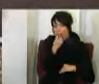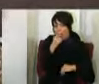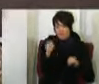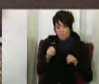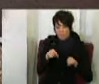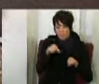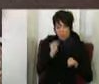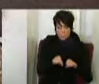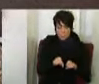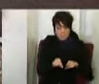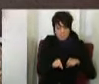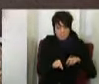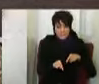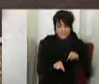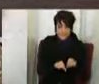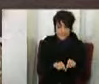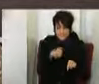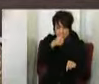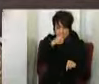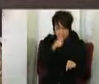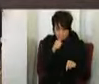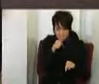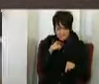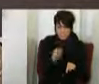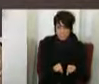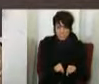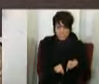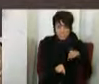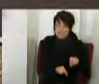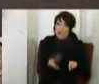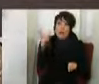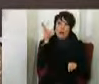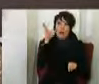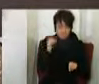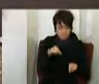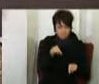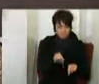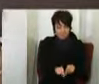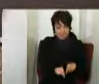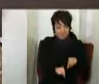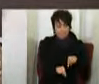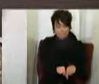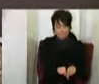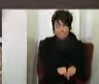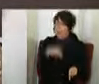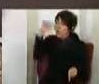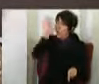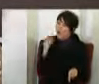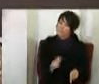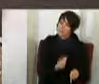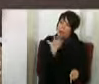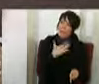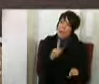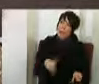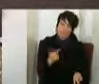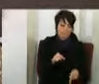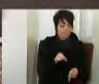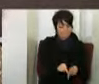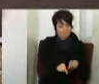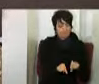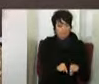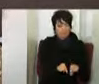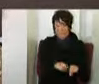one by one, step by step by step, following what he believed God was doing in his life.